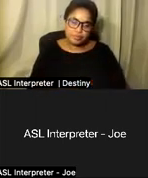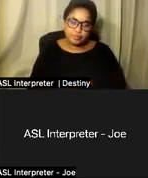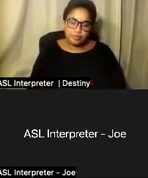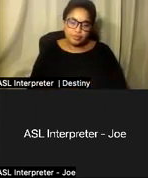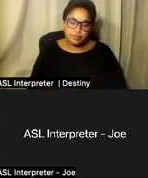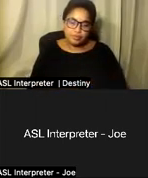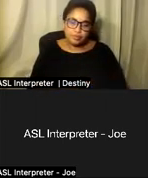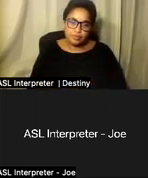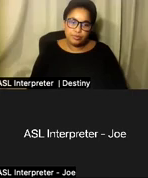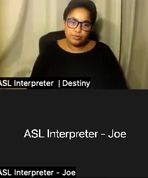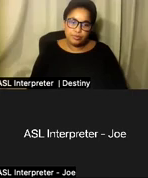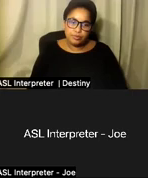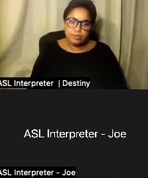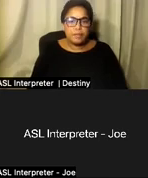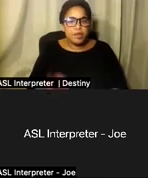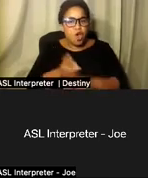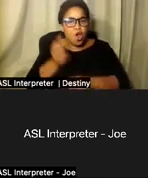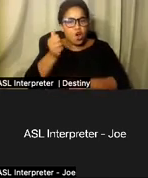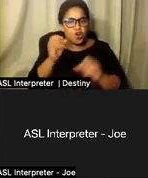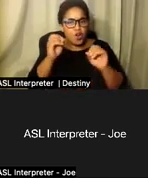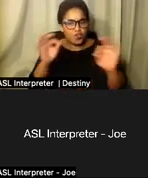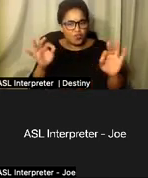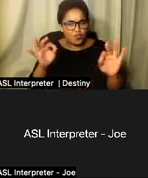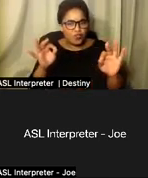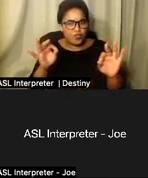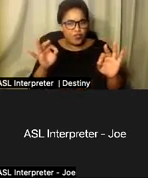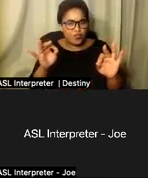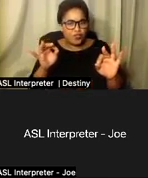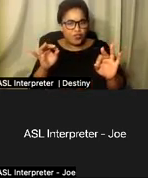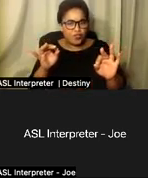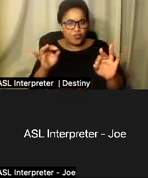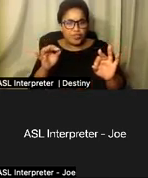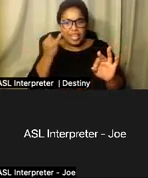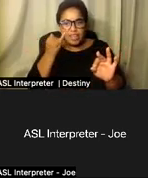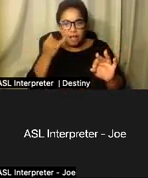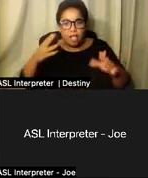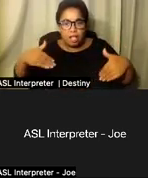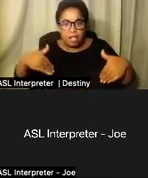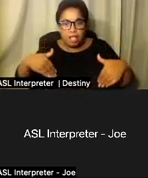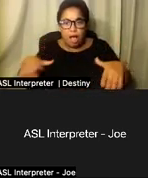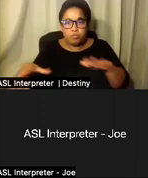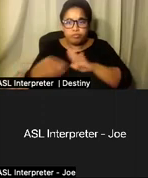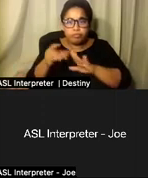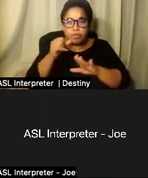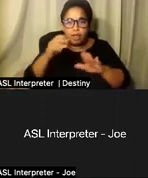it's gonna be a little tougher to get these things off here if the bond hasn't formed completely yet. So let's see what we can do